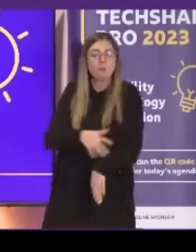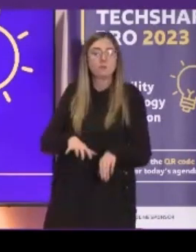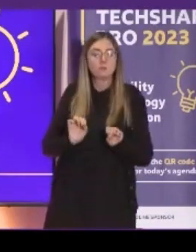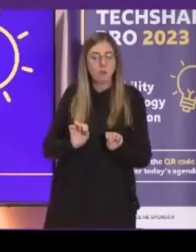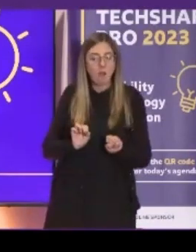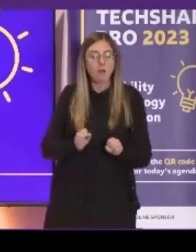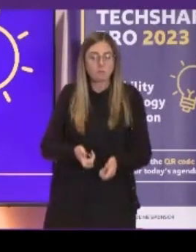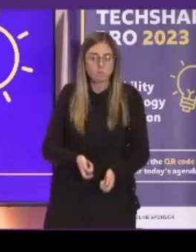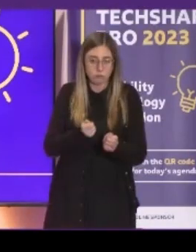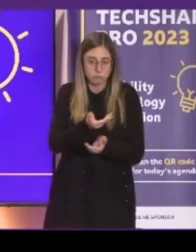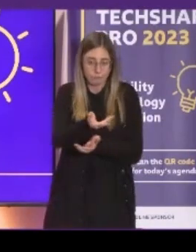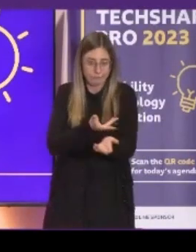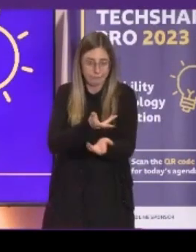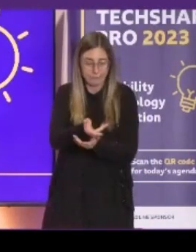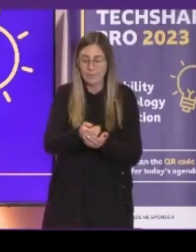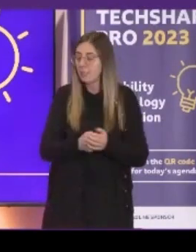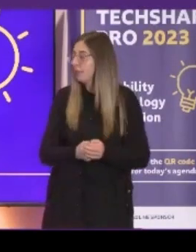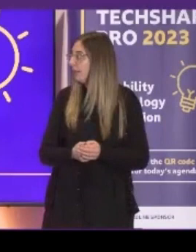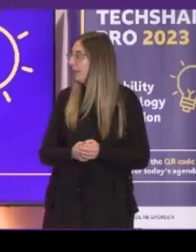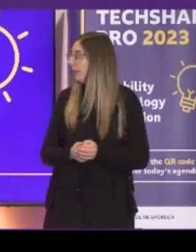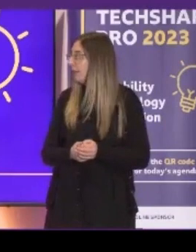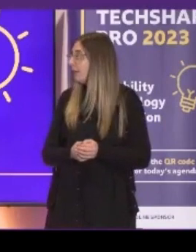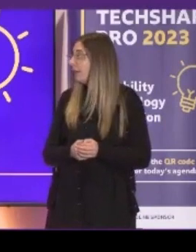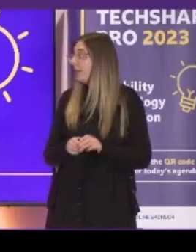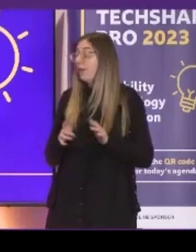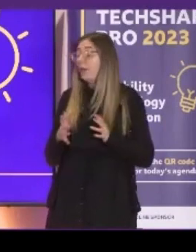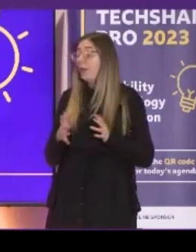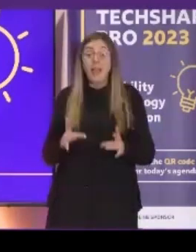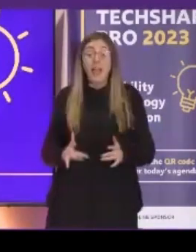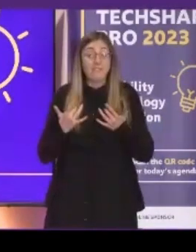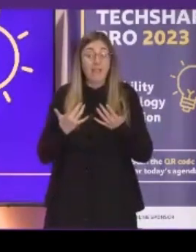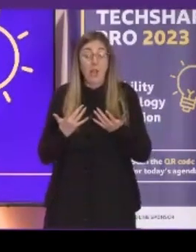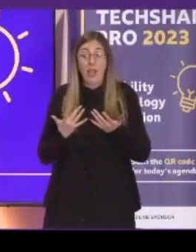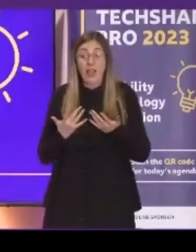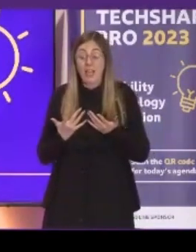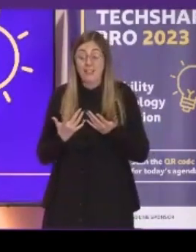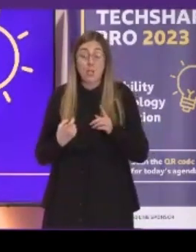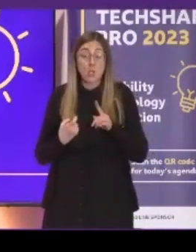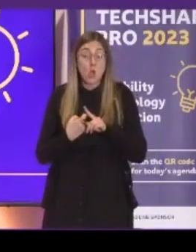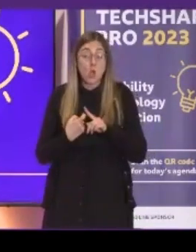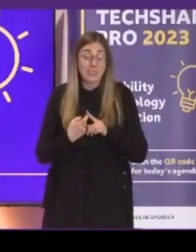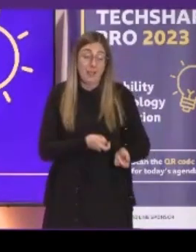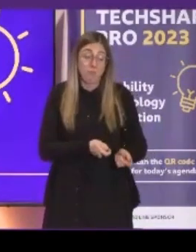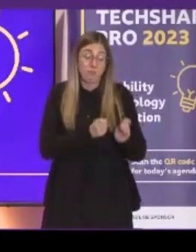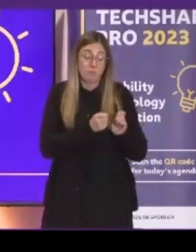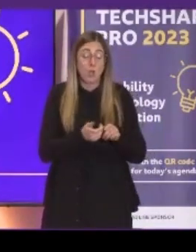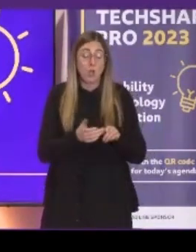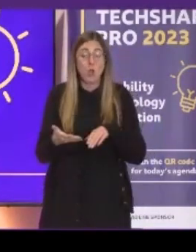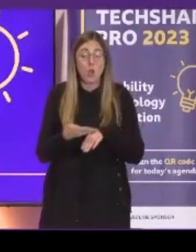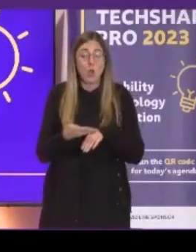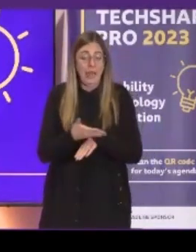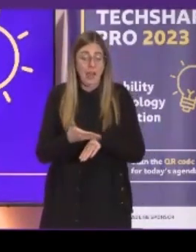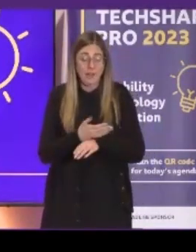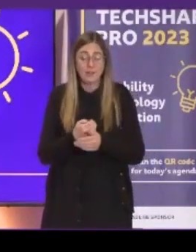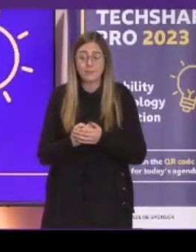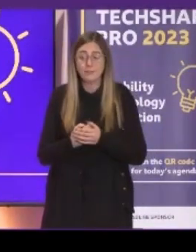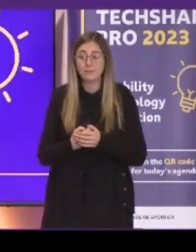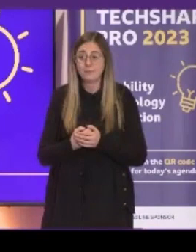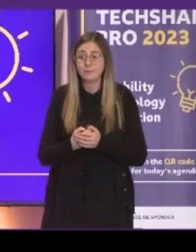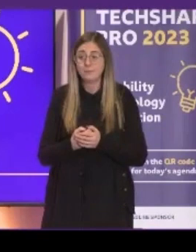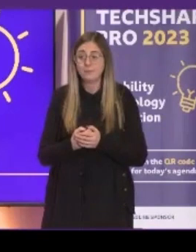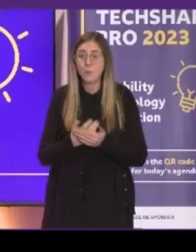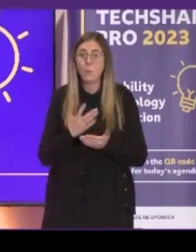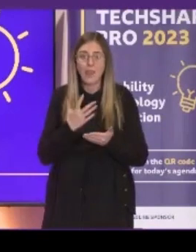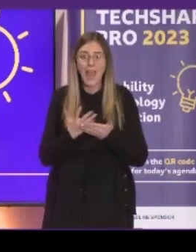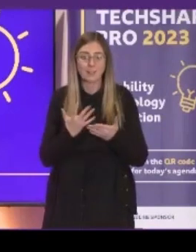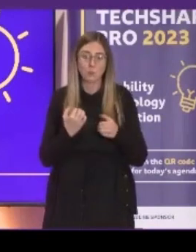I think we've got to the point now, though, Arati, which is, and I think Kirsty said it earlier on, which is at first there were things that we had to put